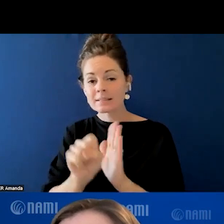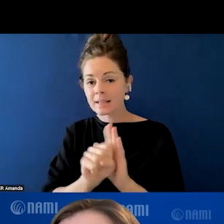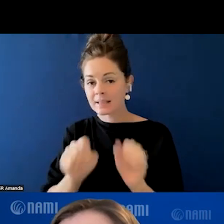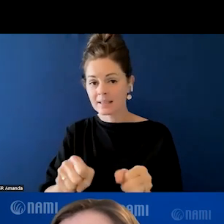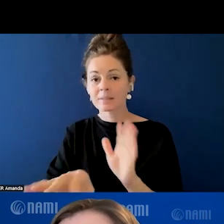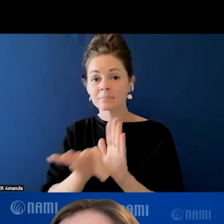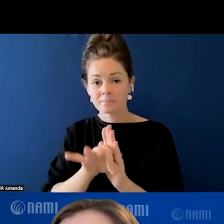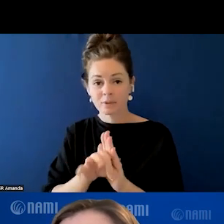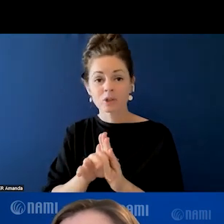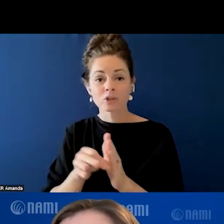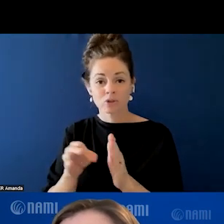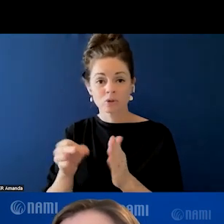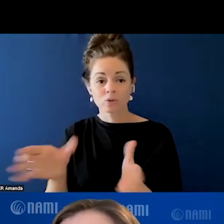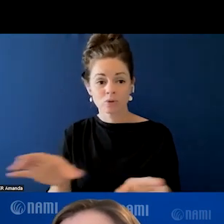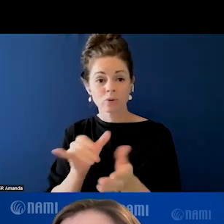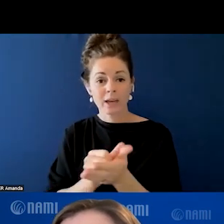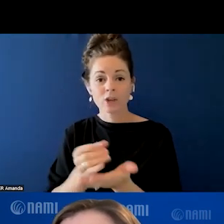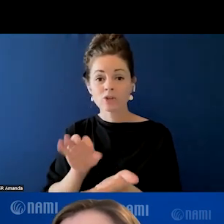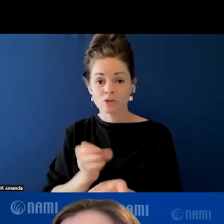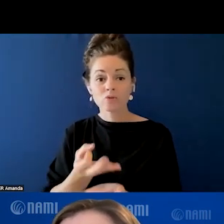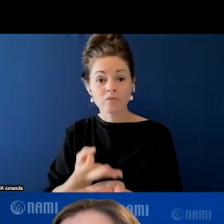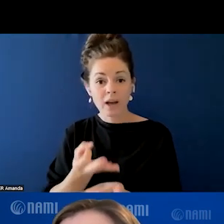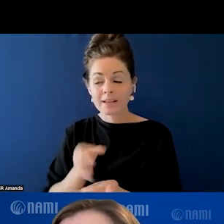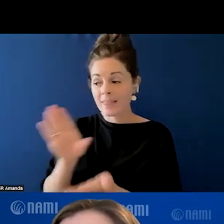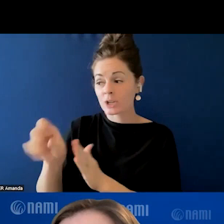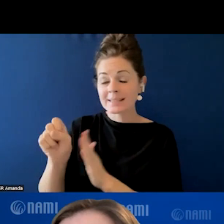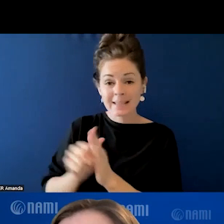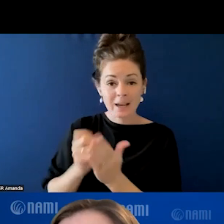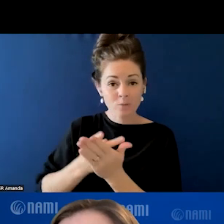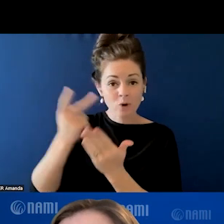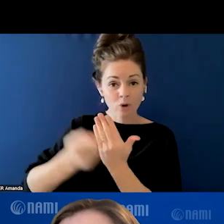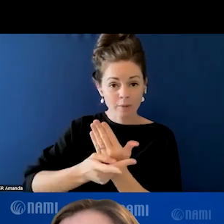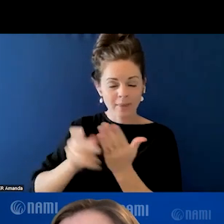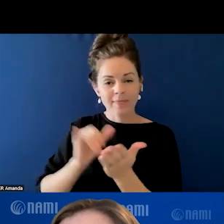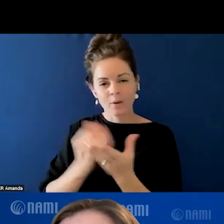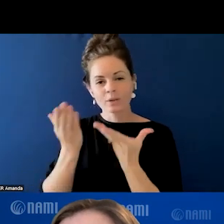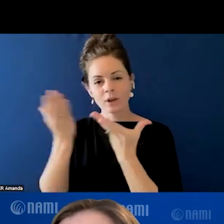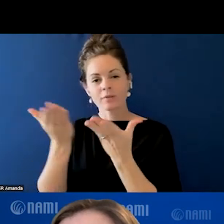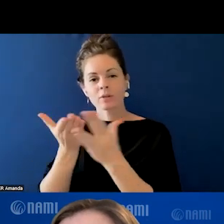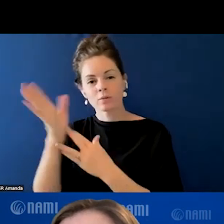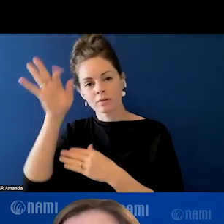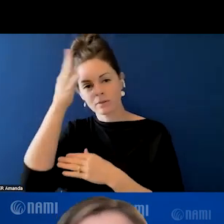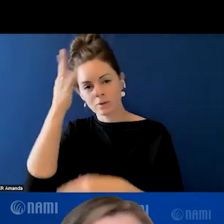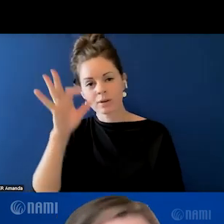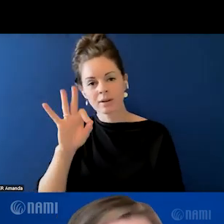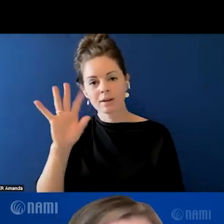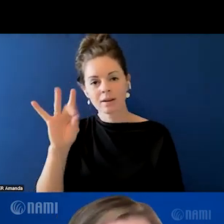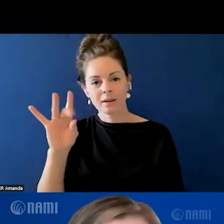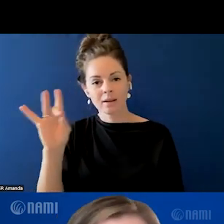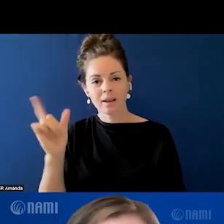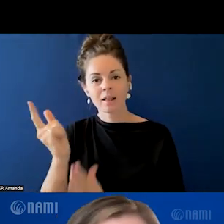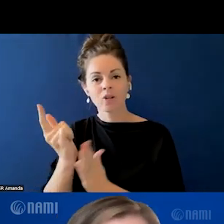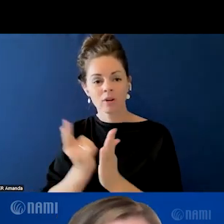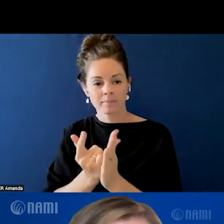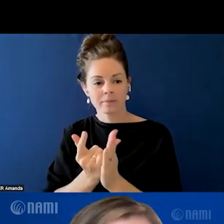help fund their 988 programs. And that option was offered through the federal 988 law. Now, I know there's a lot